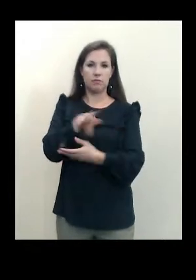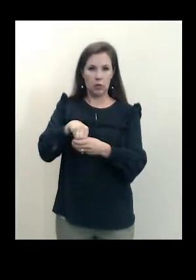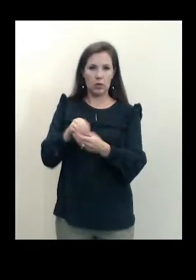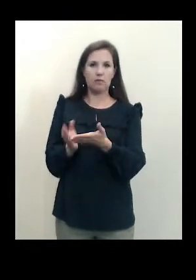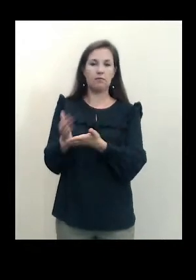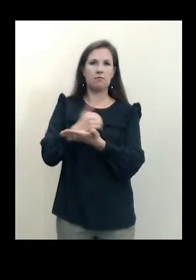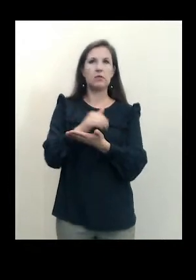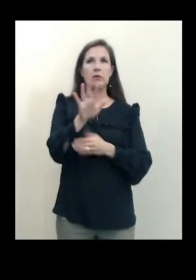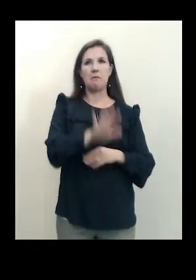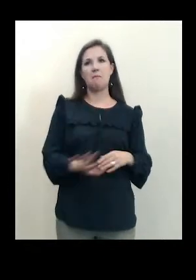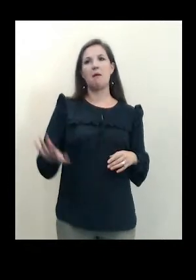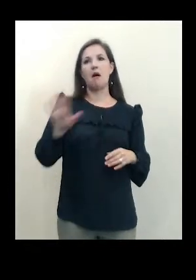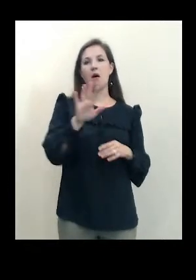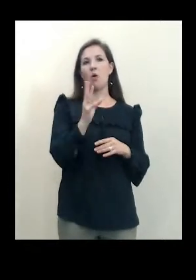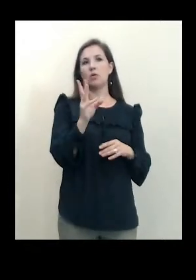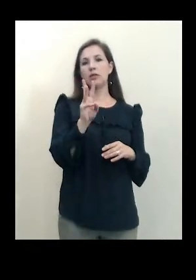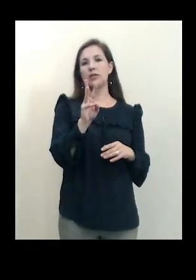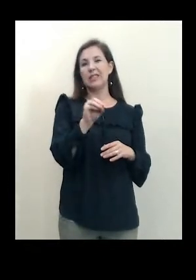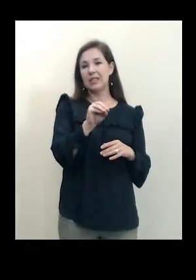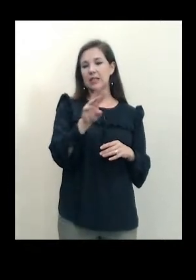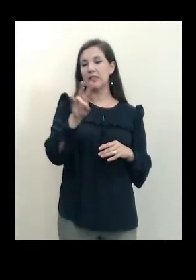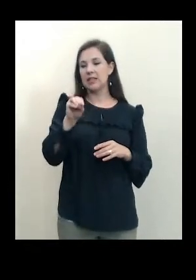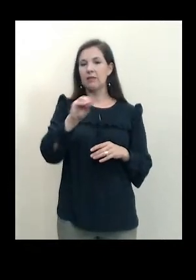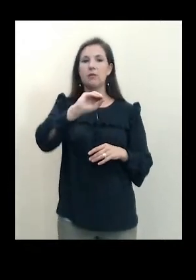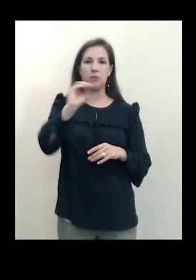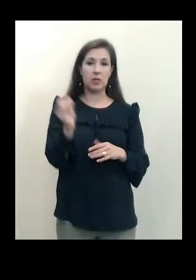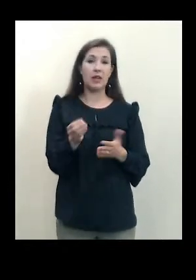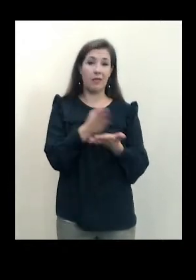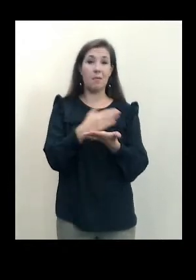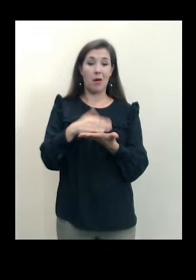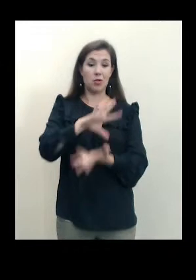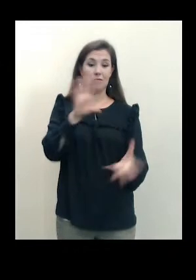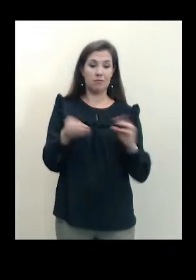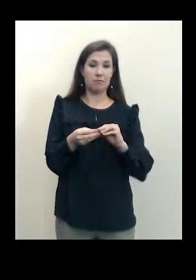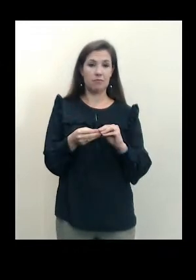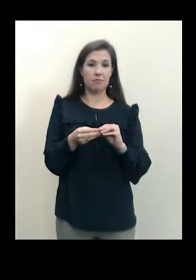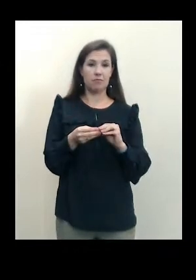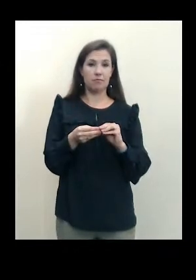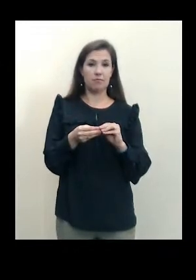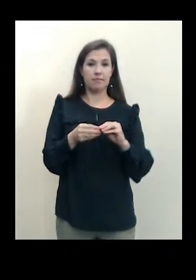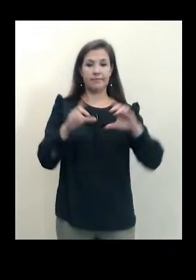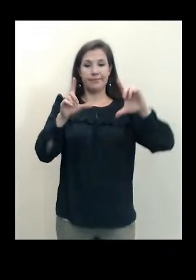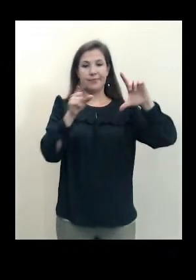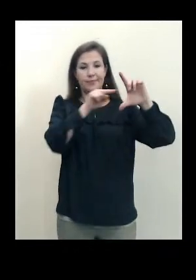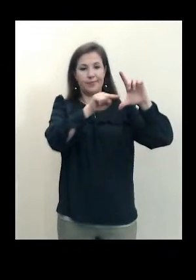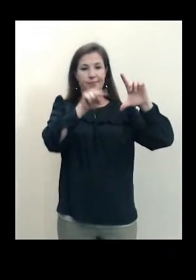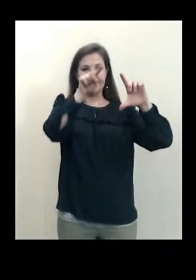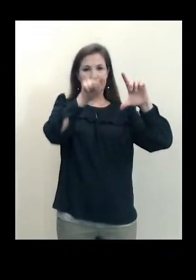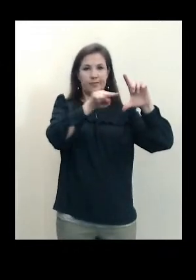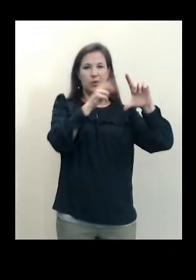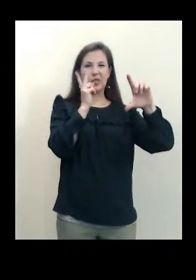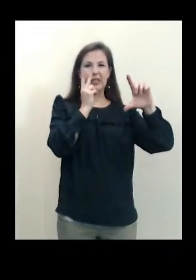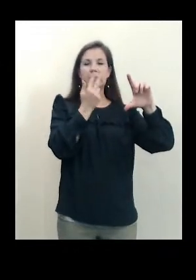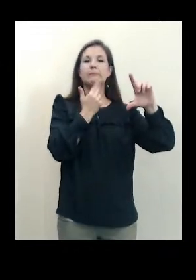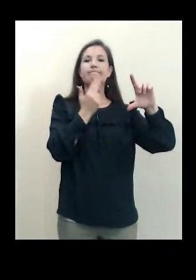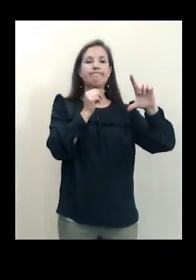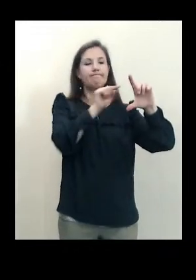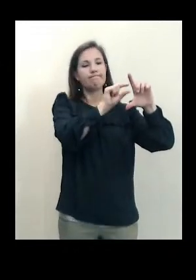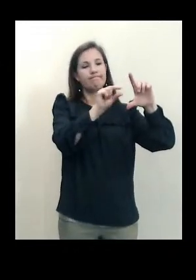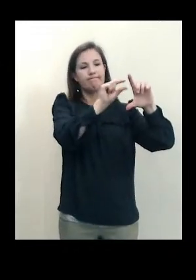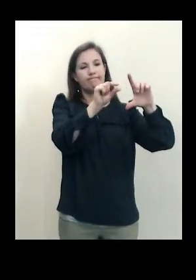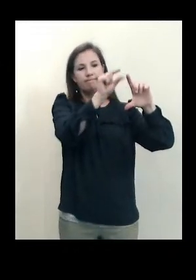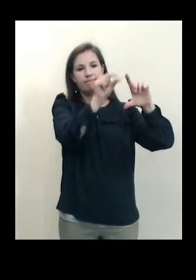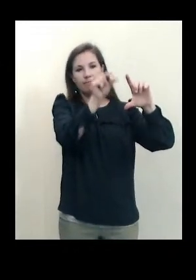up about 60 to 70% of the budget. And then the smaller areas there are some of the